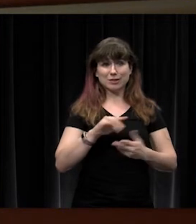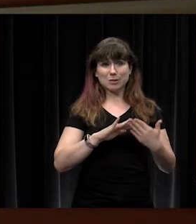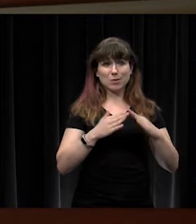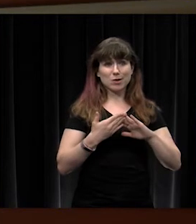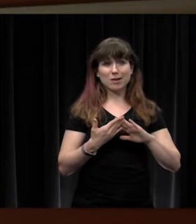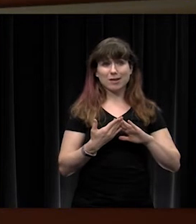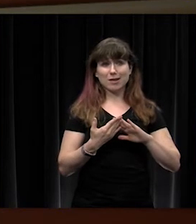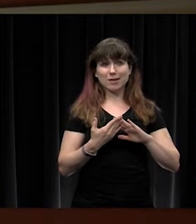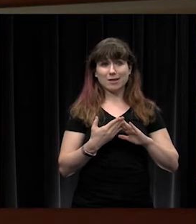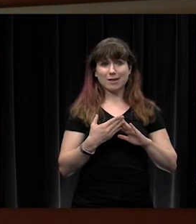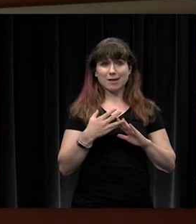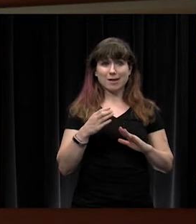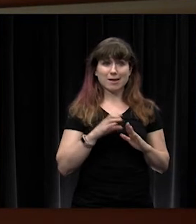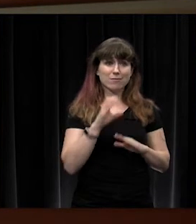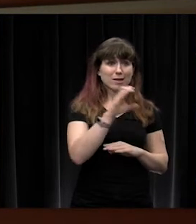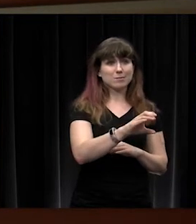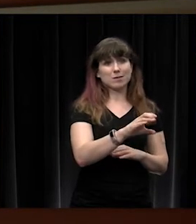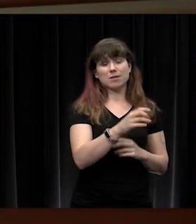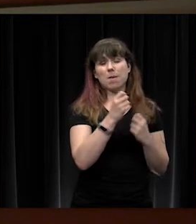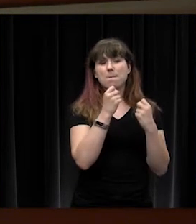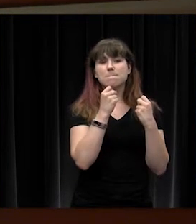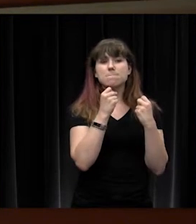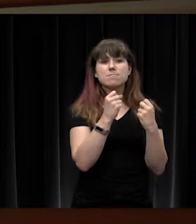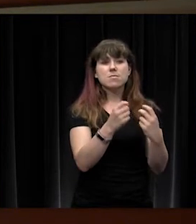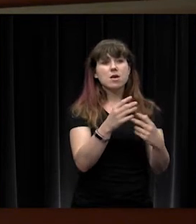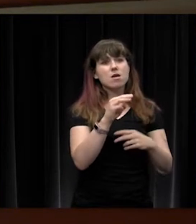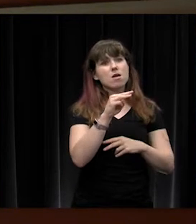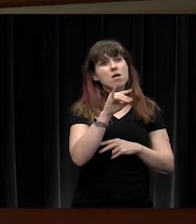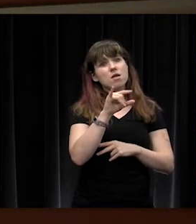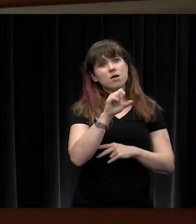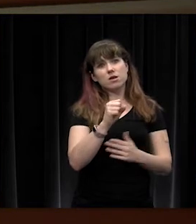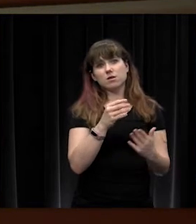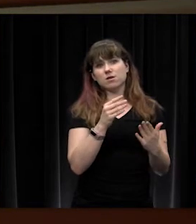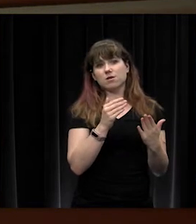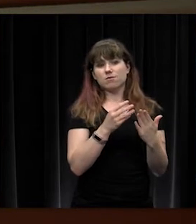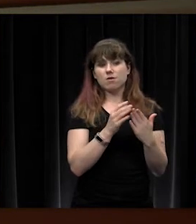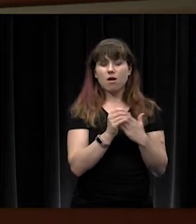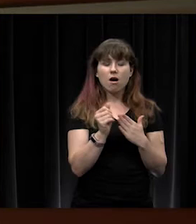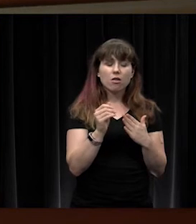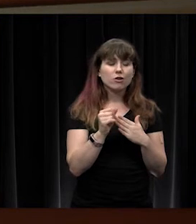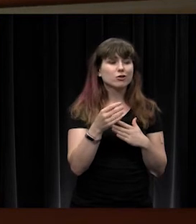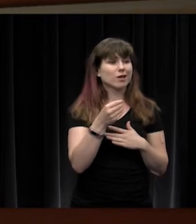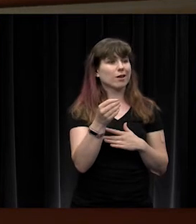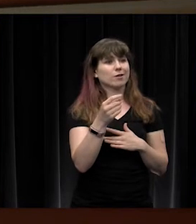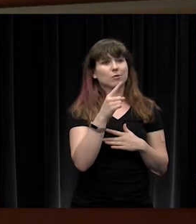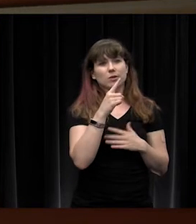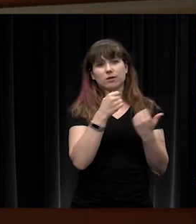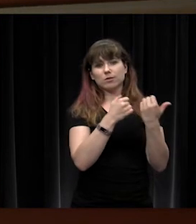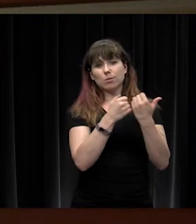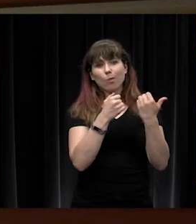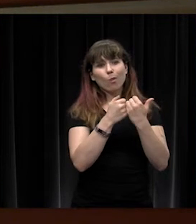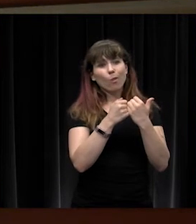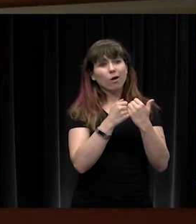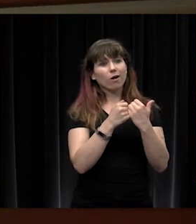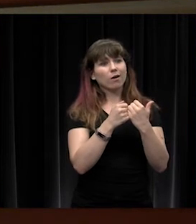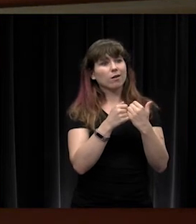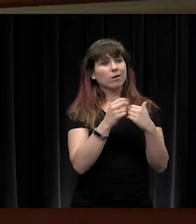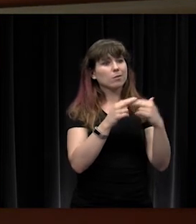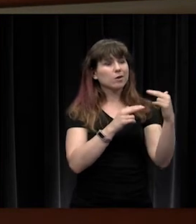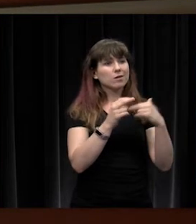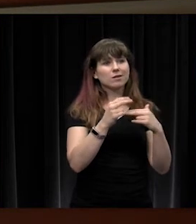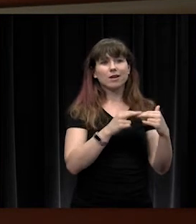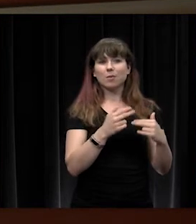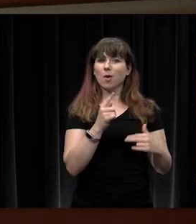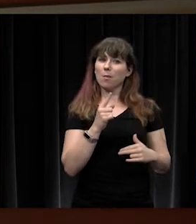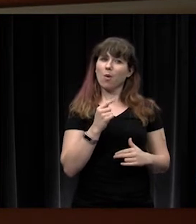are millions and millions of dollars that we've heard for Olathe schools and support facilities. And I'm always proud, and I know you